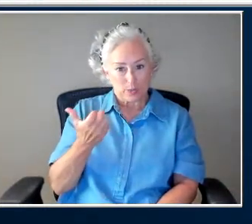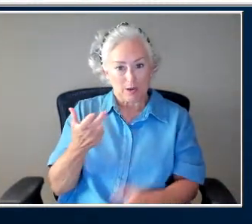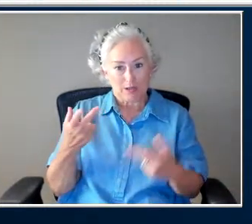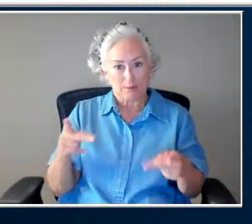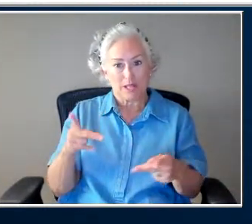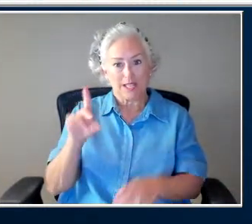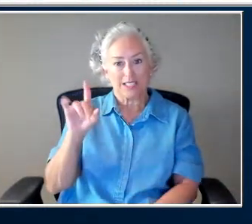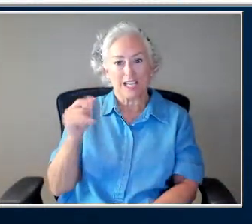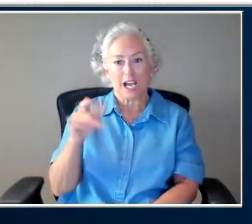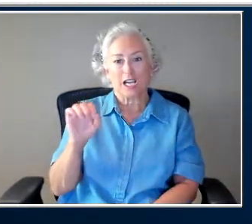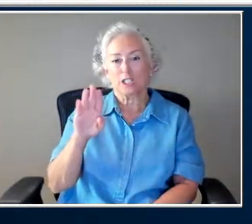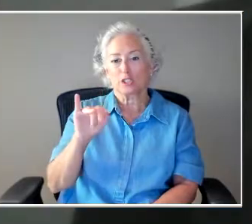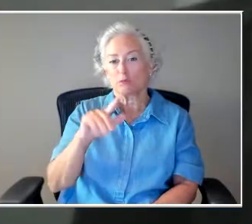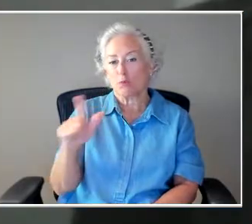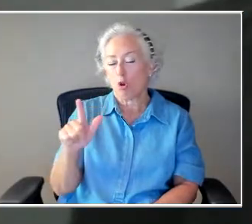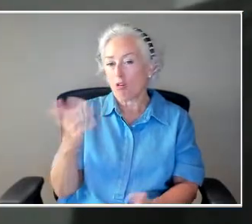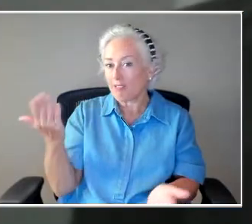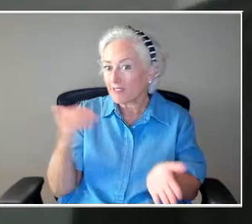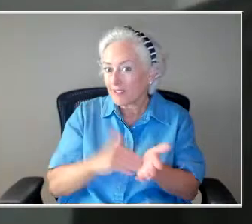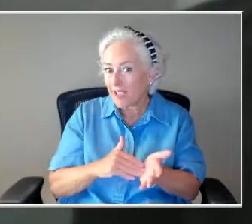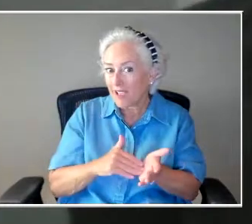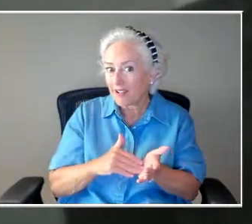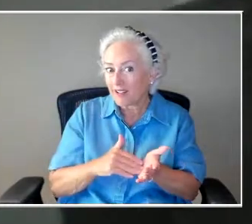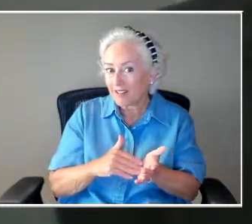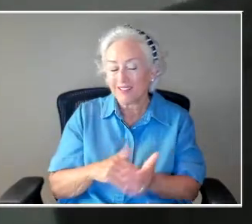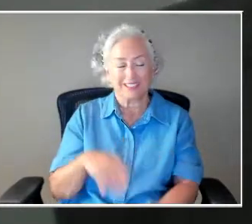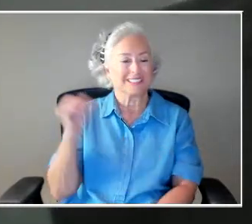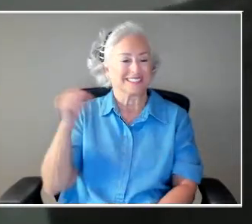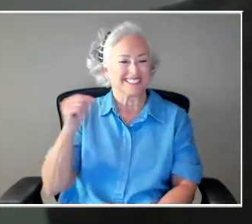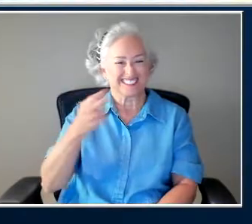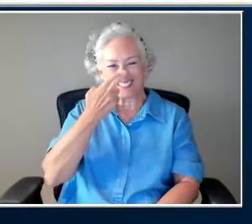PE class? Yeah, it's pretty fun.